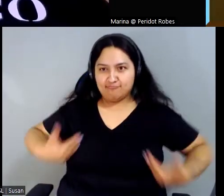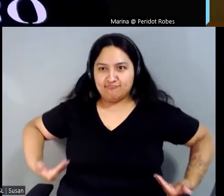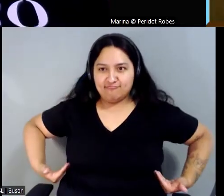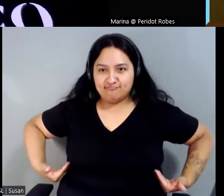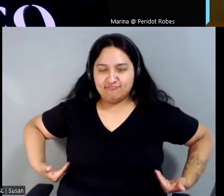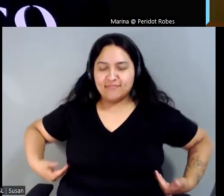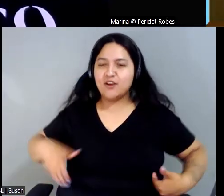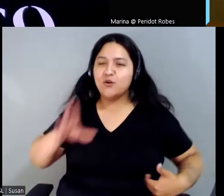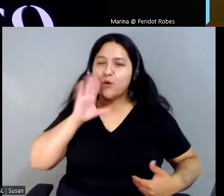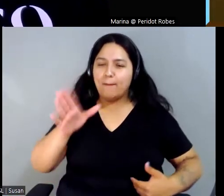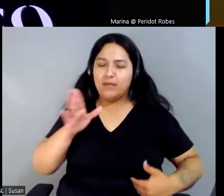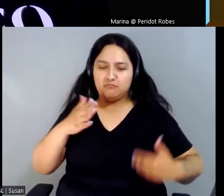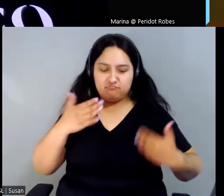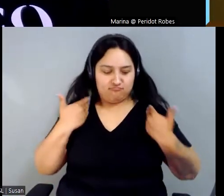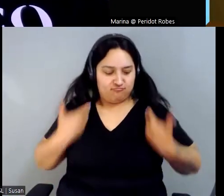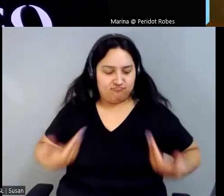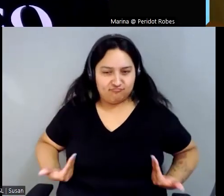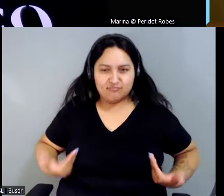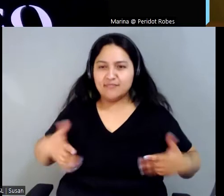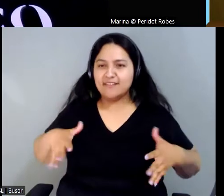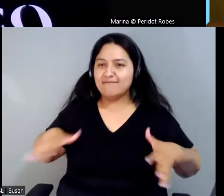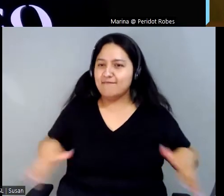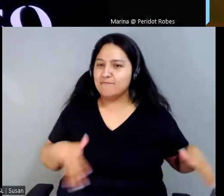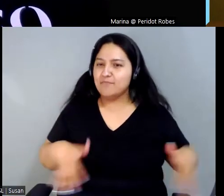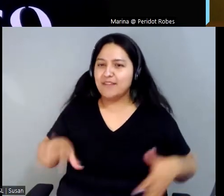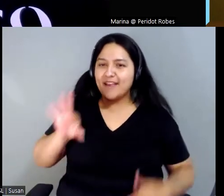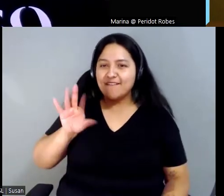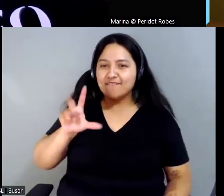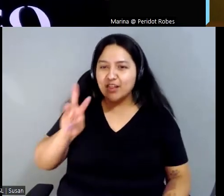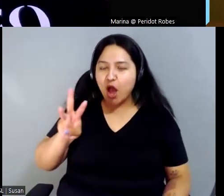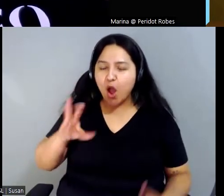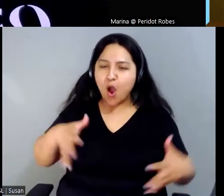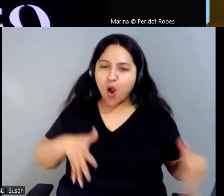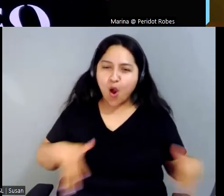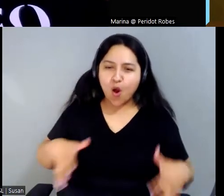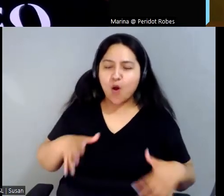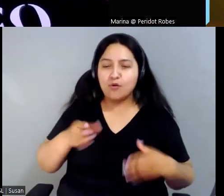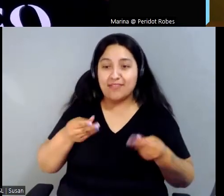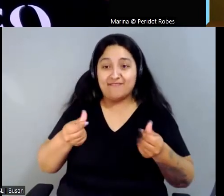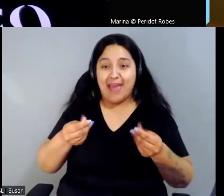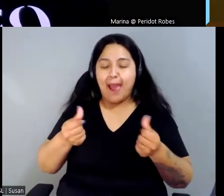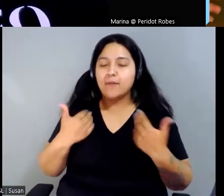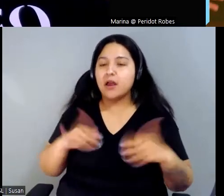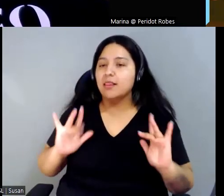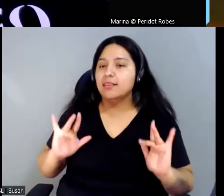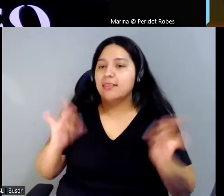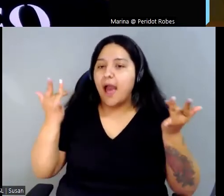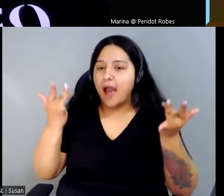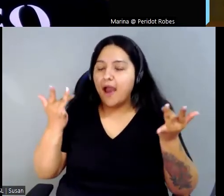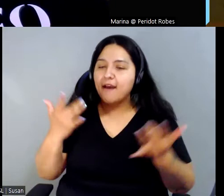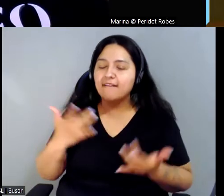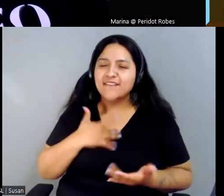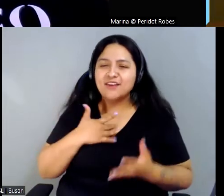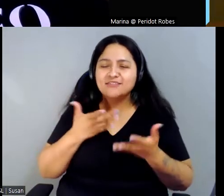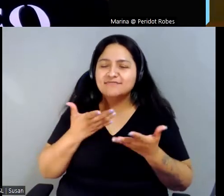Ooh. And oh my gosh, the fabrics for that are super, super light and buttery. It's going to be like, if you want to